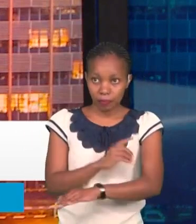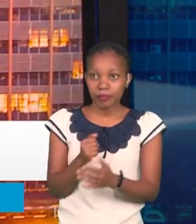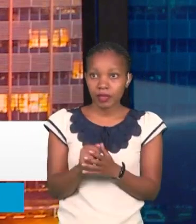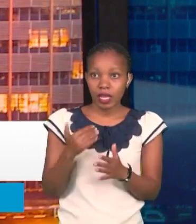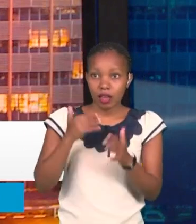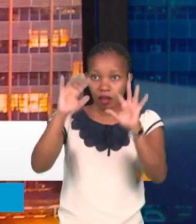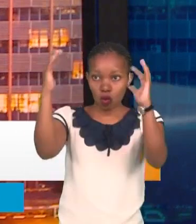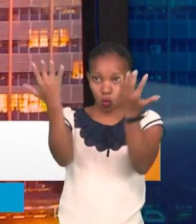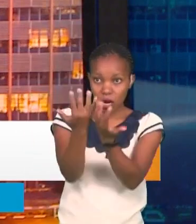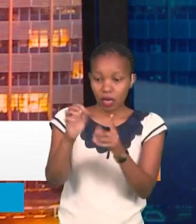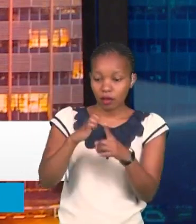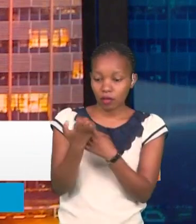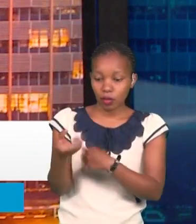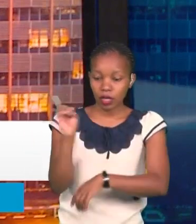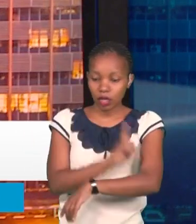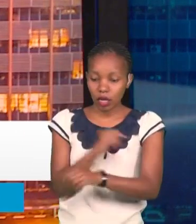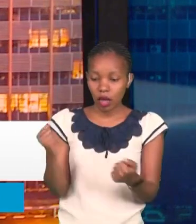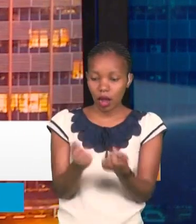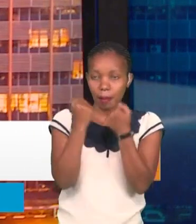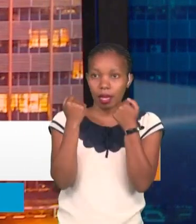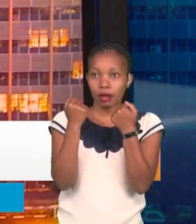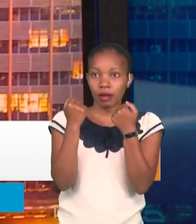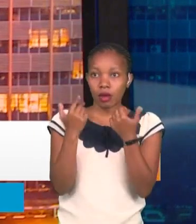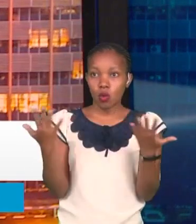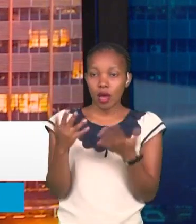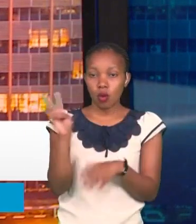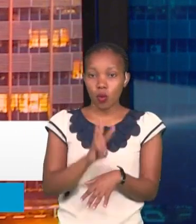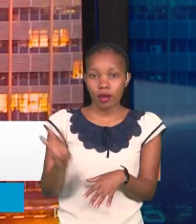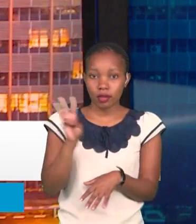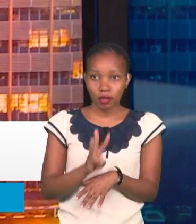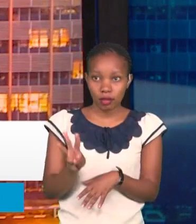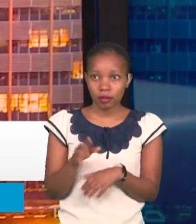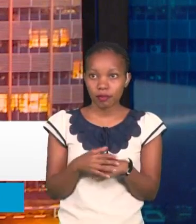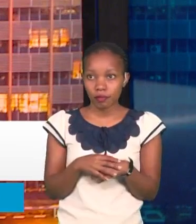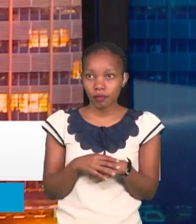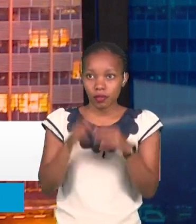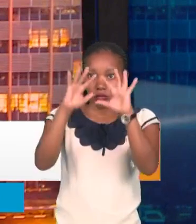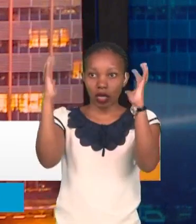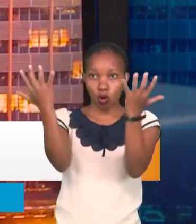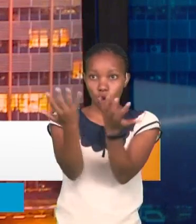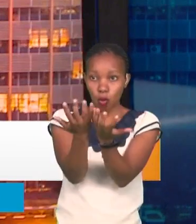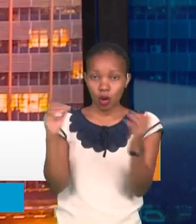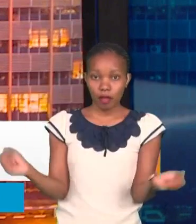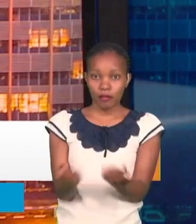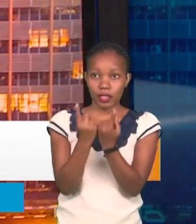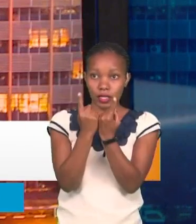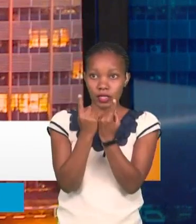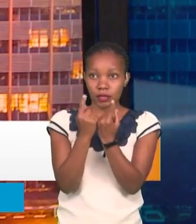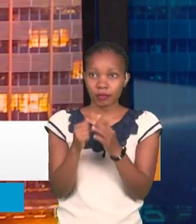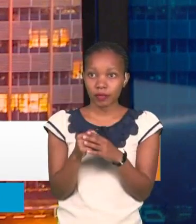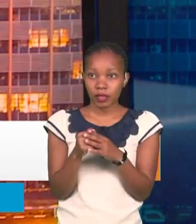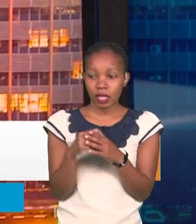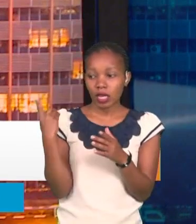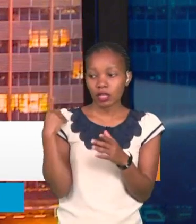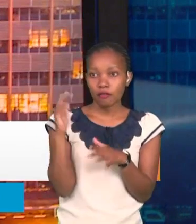the World Environment Day happening on Wednesday, which is of the it's a global event. It will be on